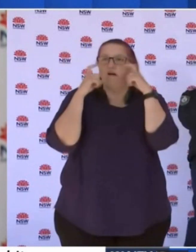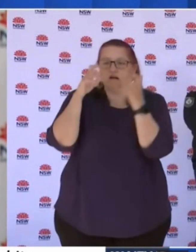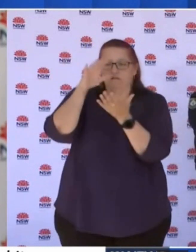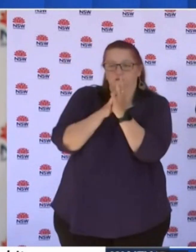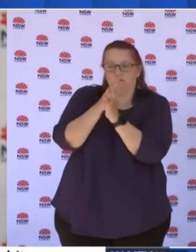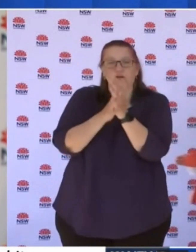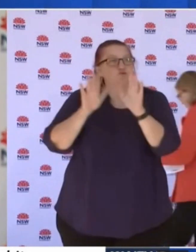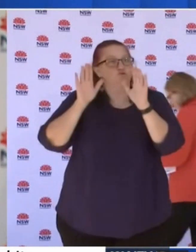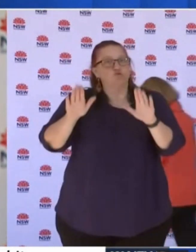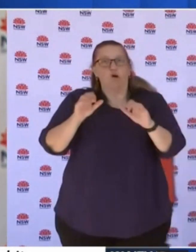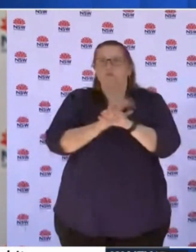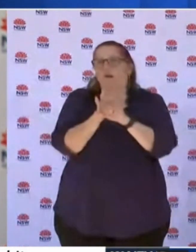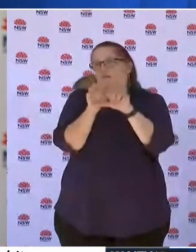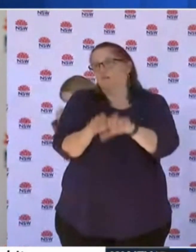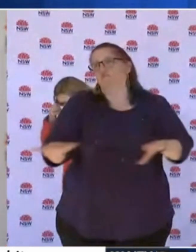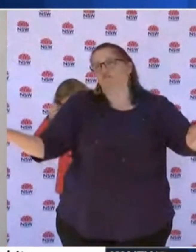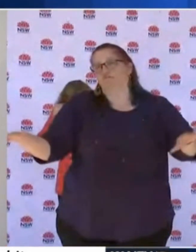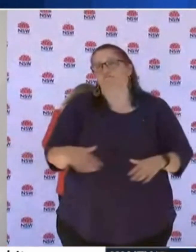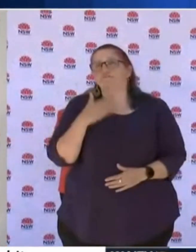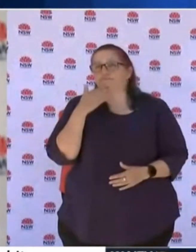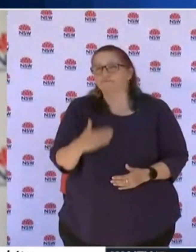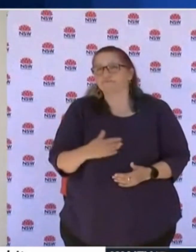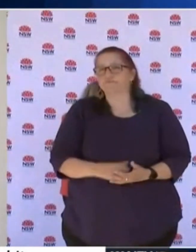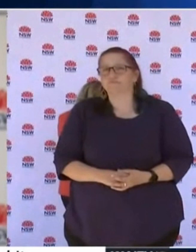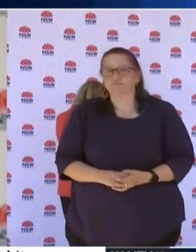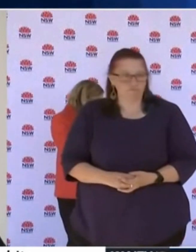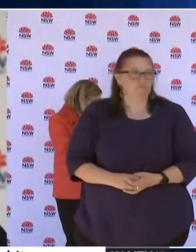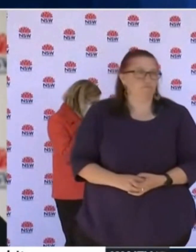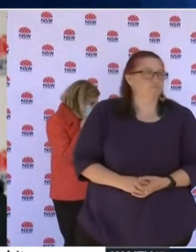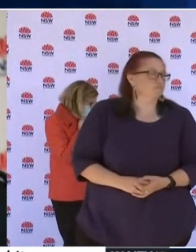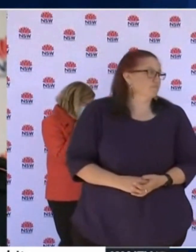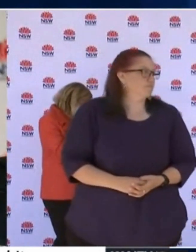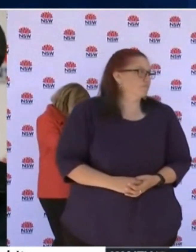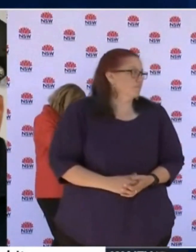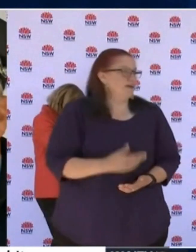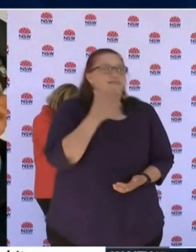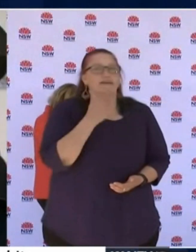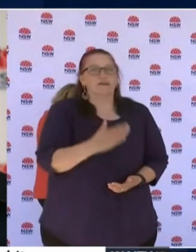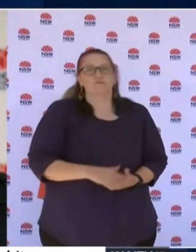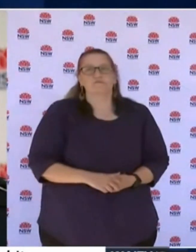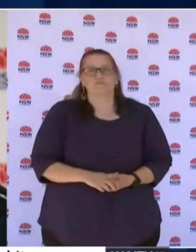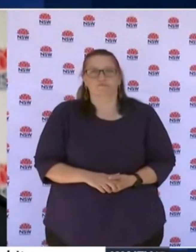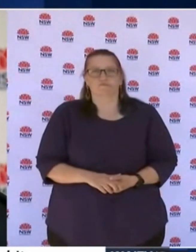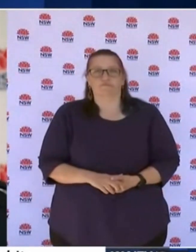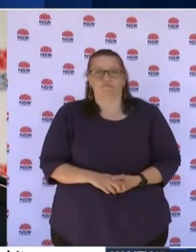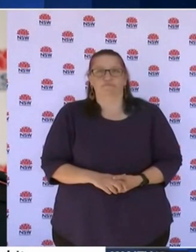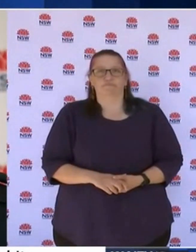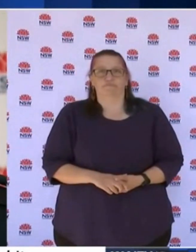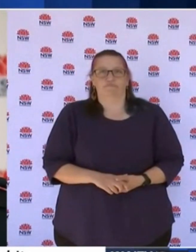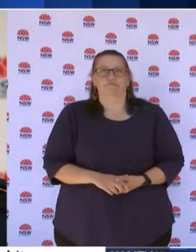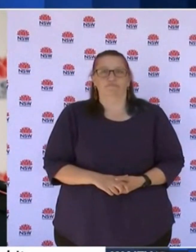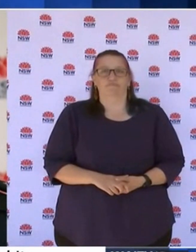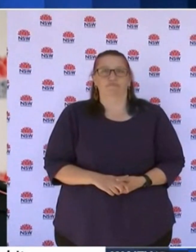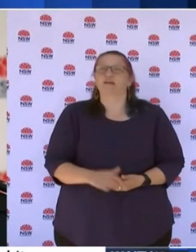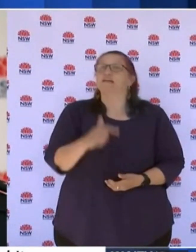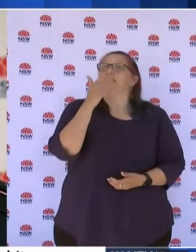Thank you, Dr. Chant, Premier, Minister. 75 infringement notices and